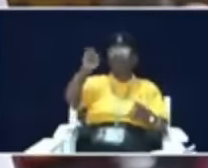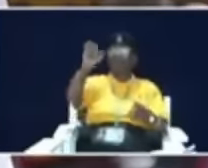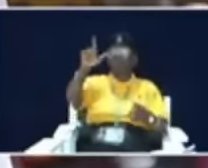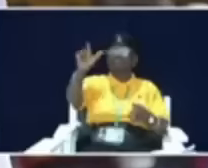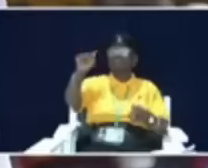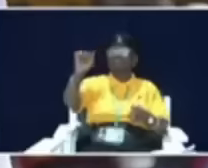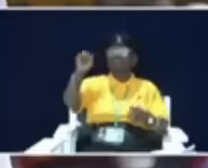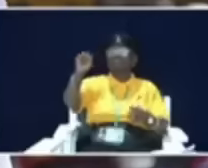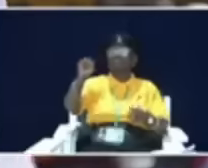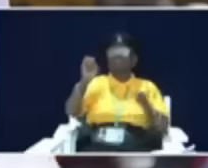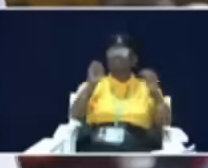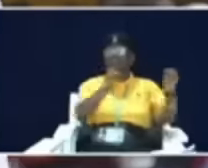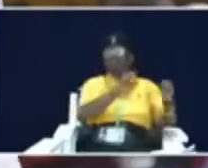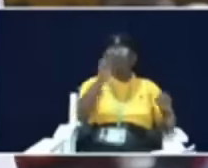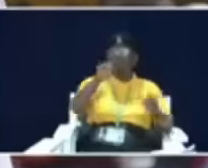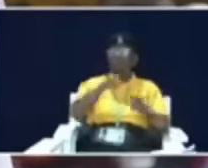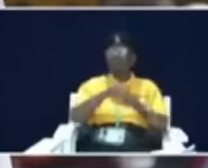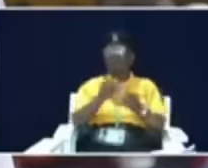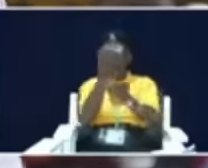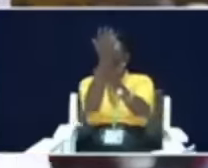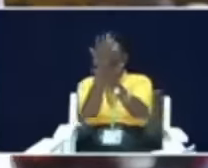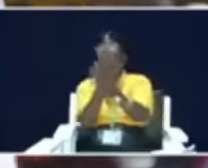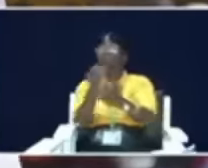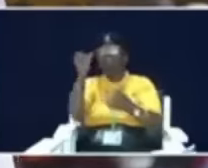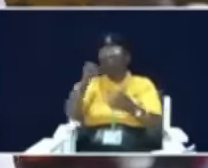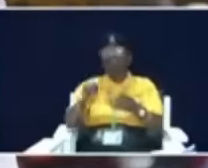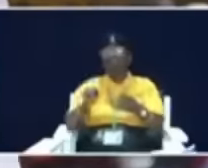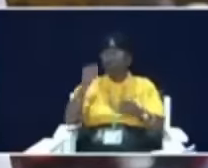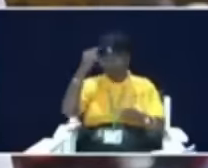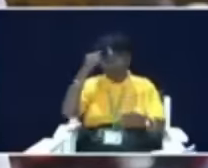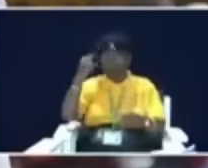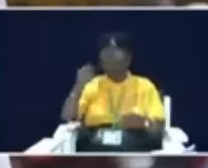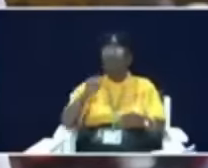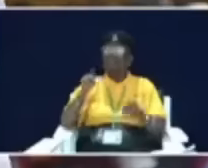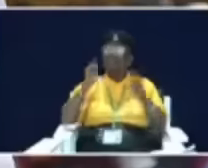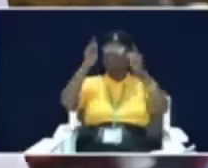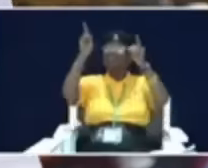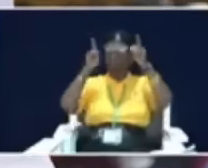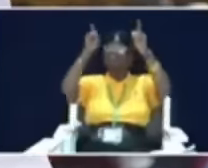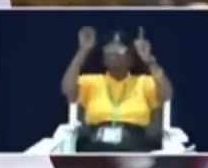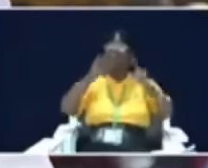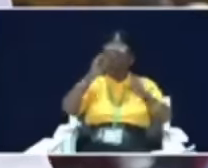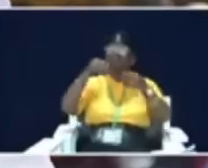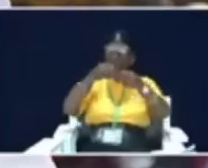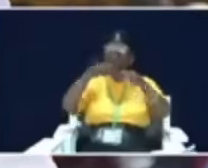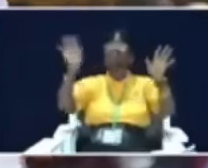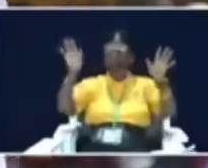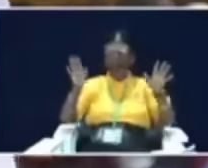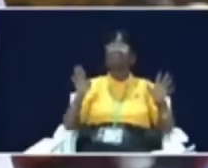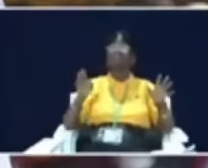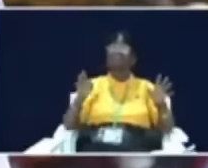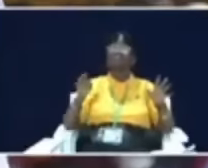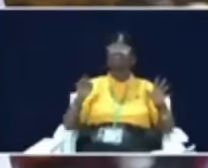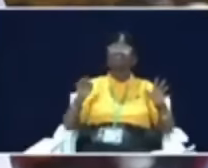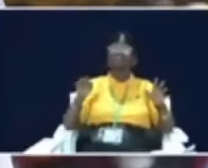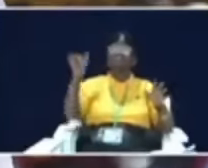prison. They thought that their destiny is about to be truncated. They thought they would finish them